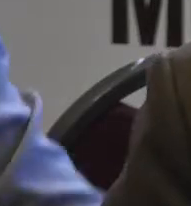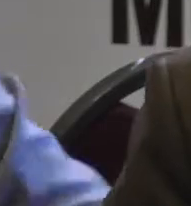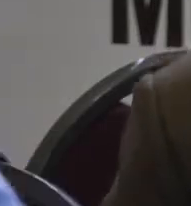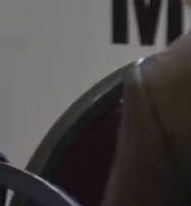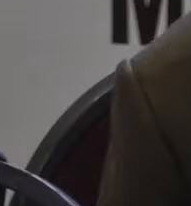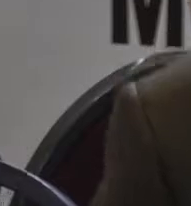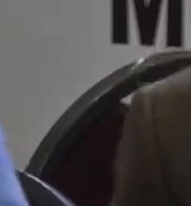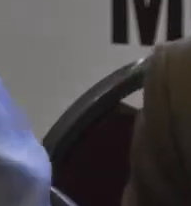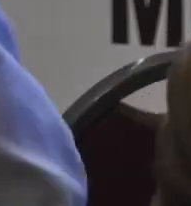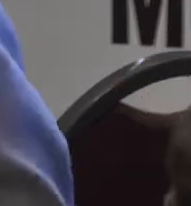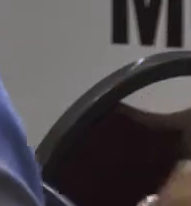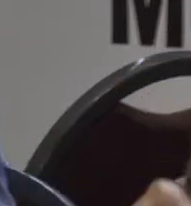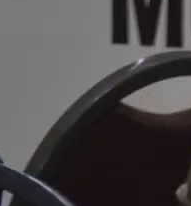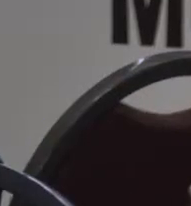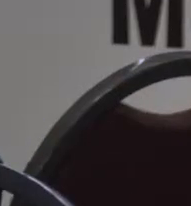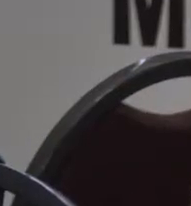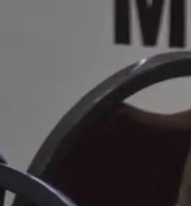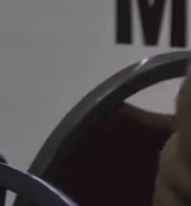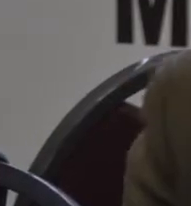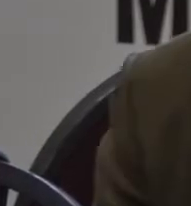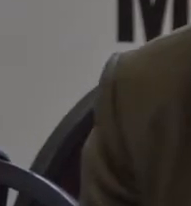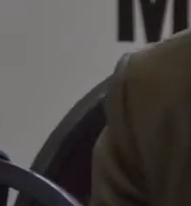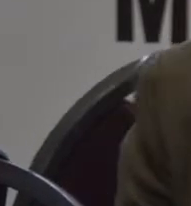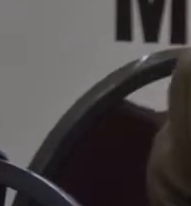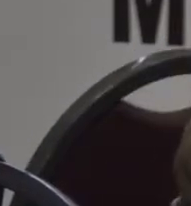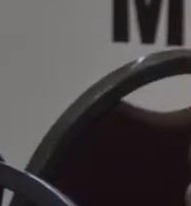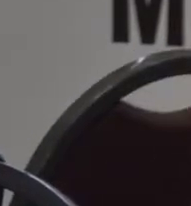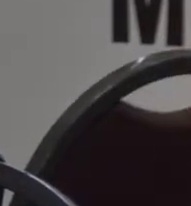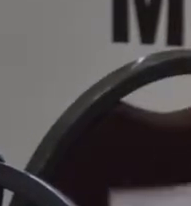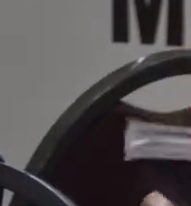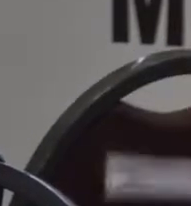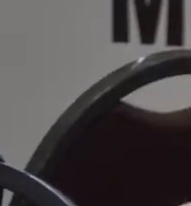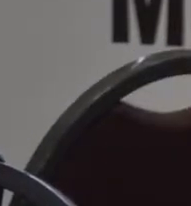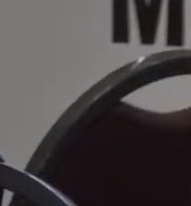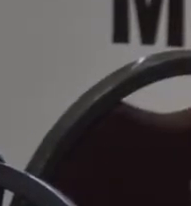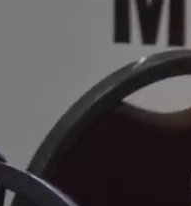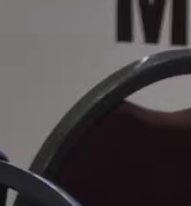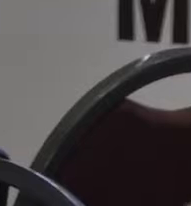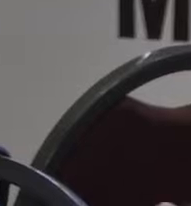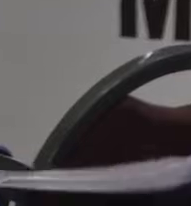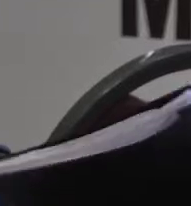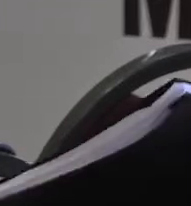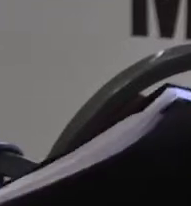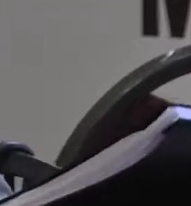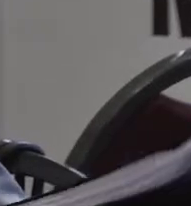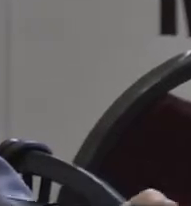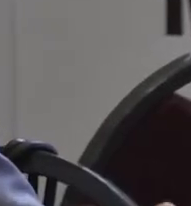Well, we are now starting our last hearing